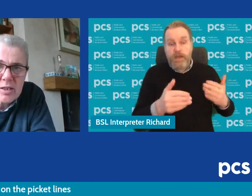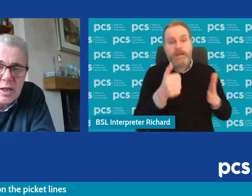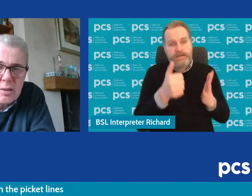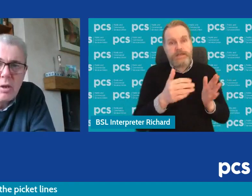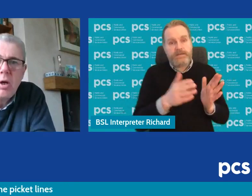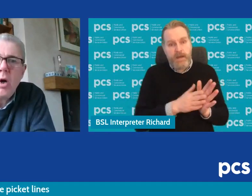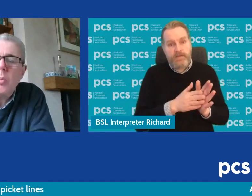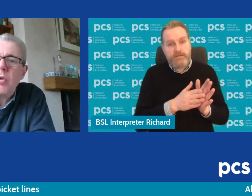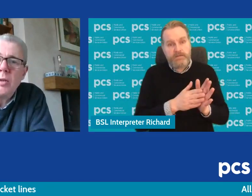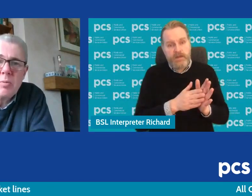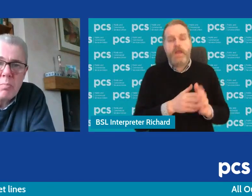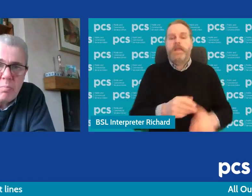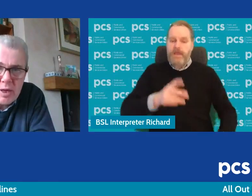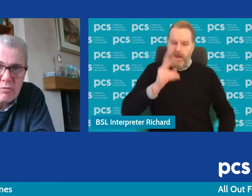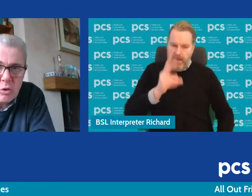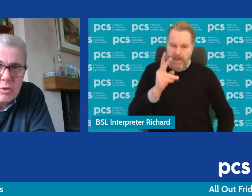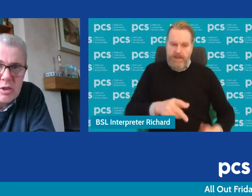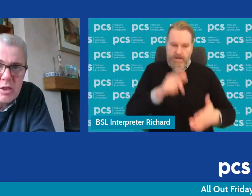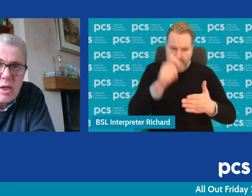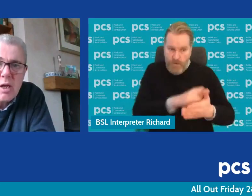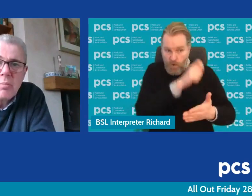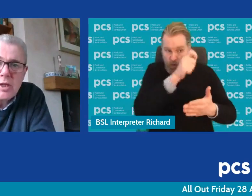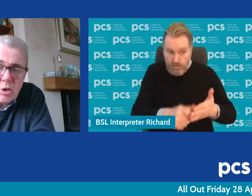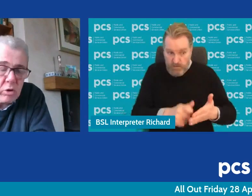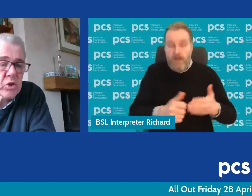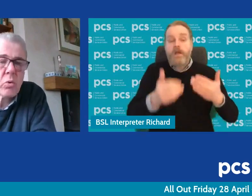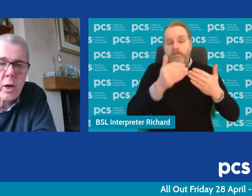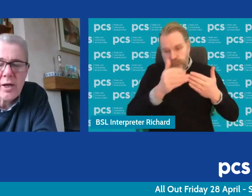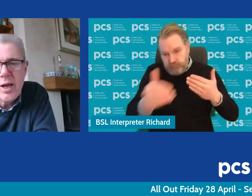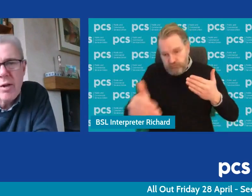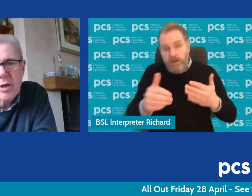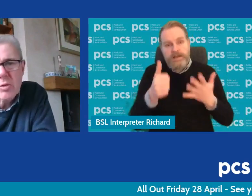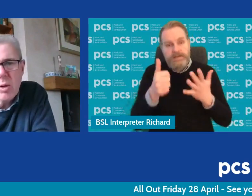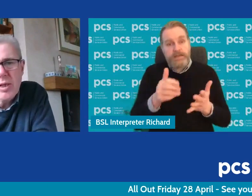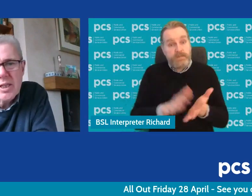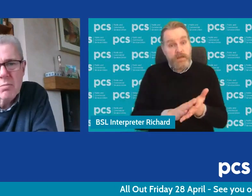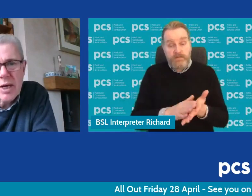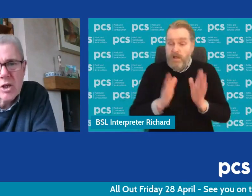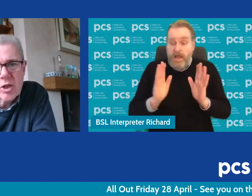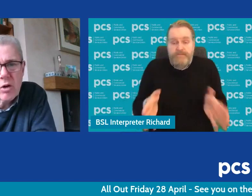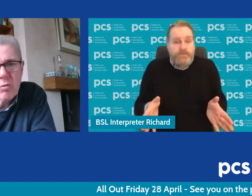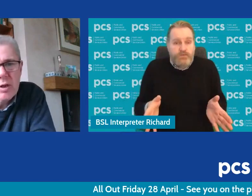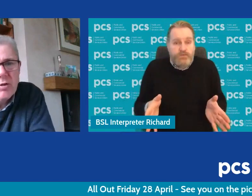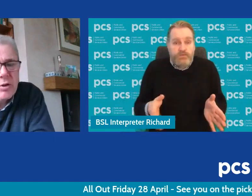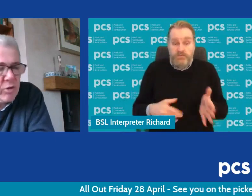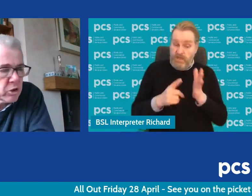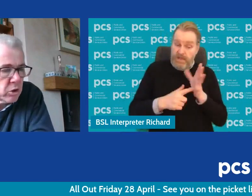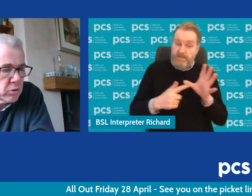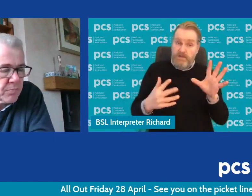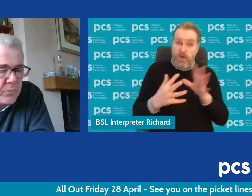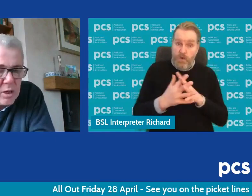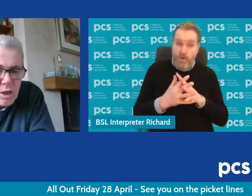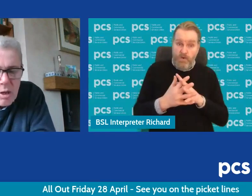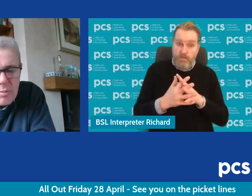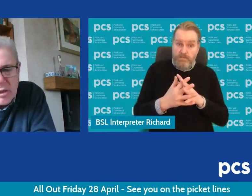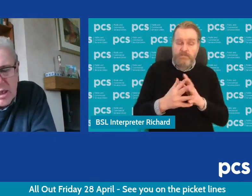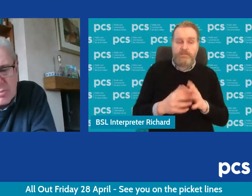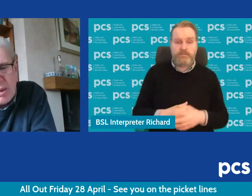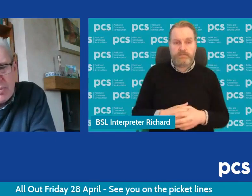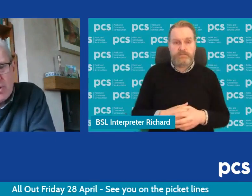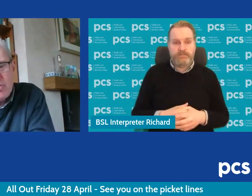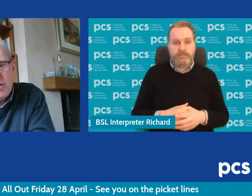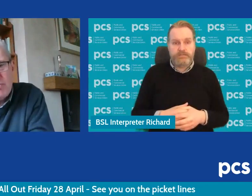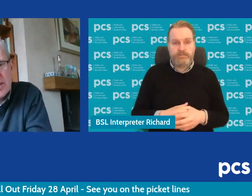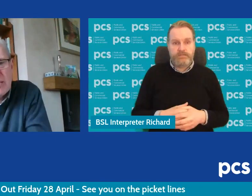won last time, hopefully with bigger votes, but is also won in areas where we didn't manage to get over the threshold. Because